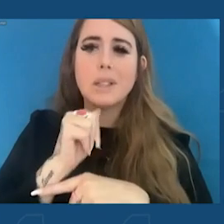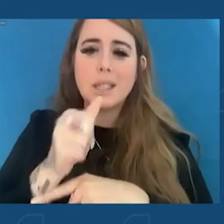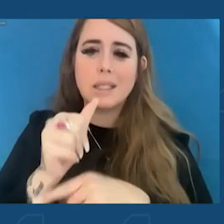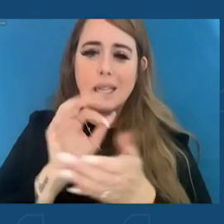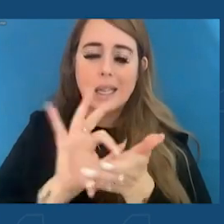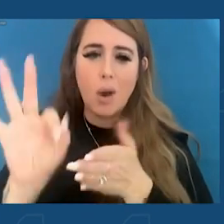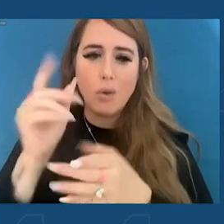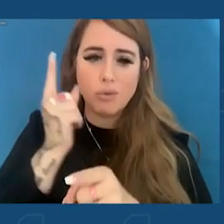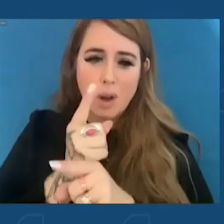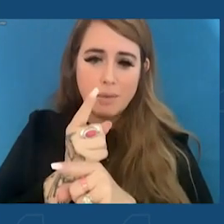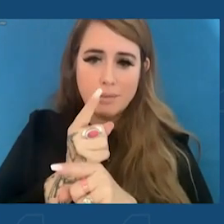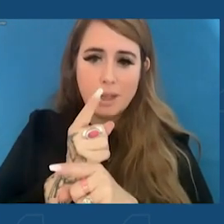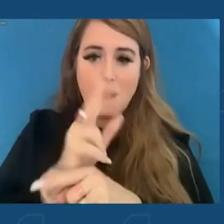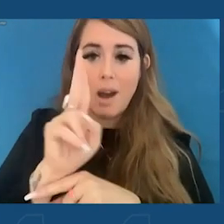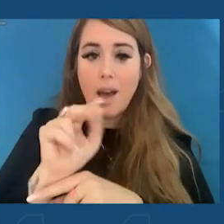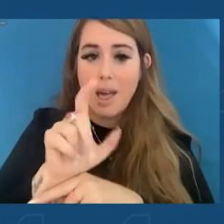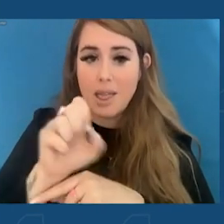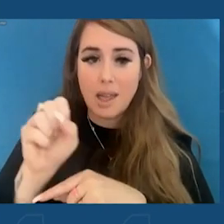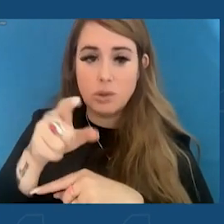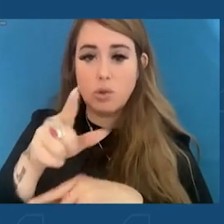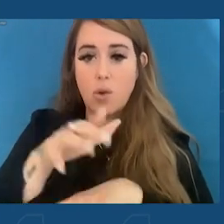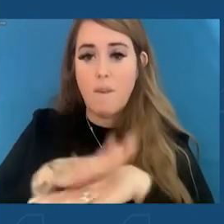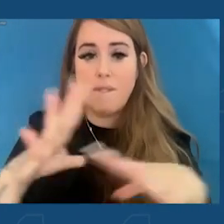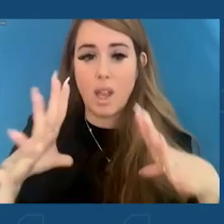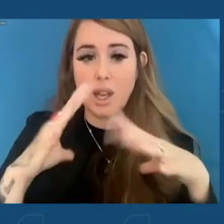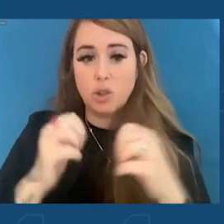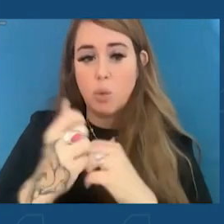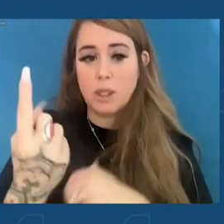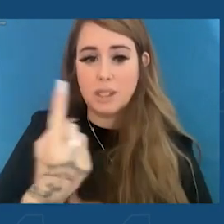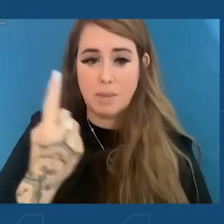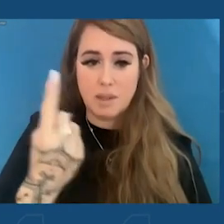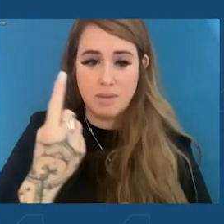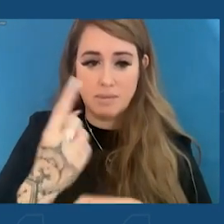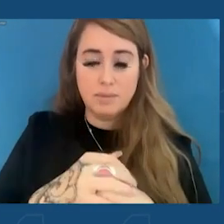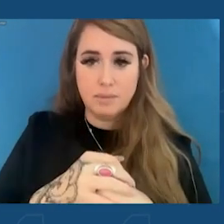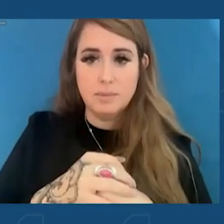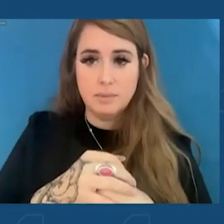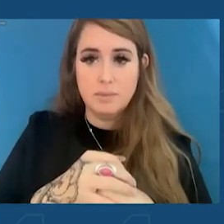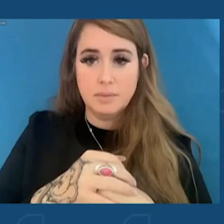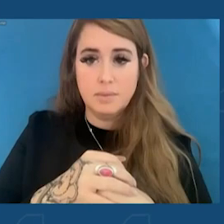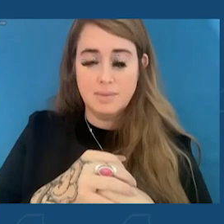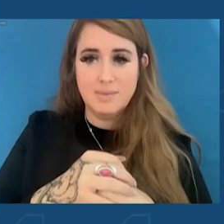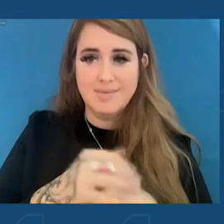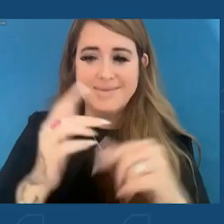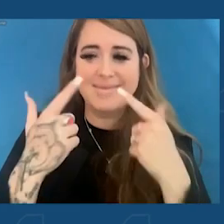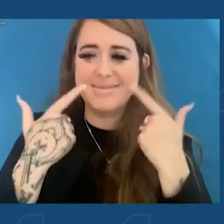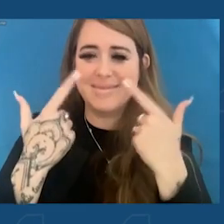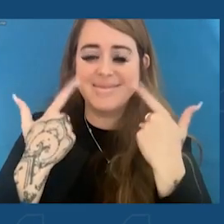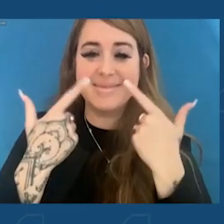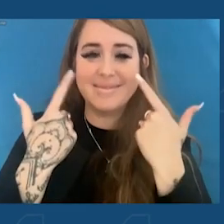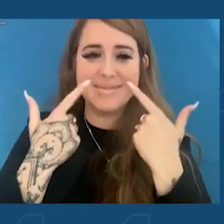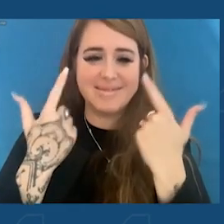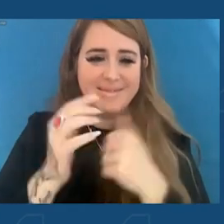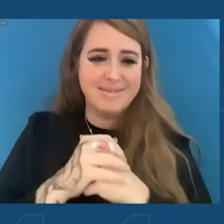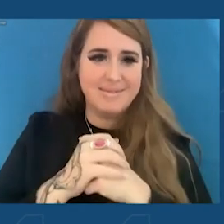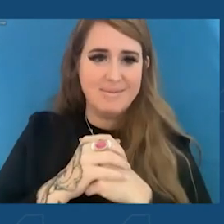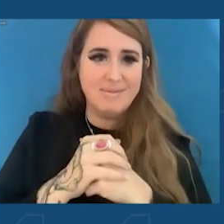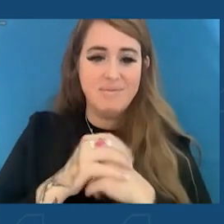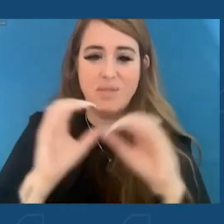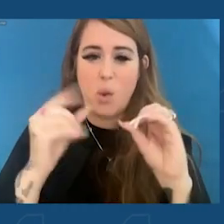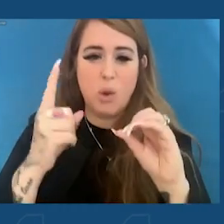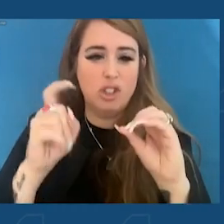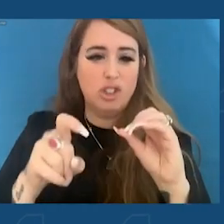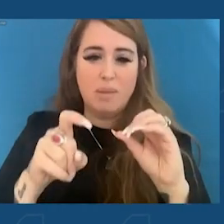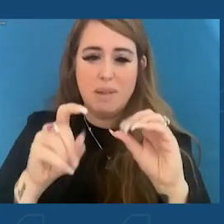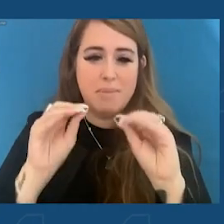right? Unless you're on vacation or something, right? Nobody should be putting